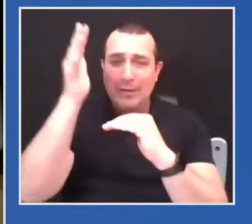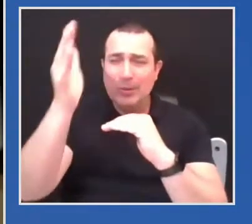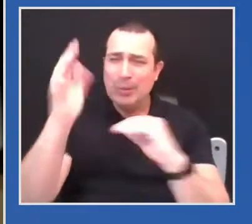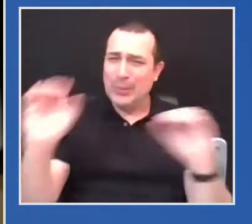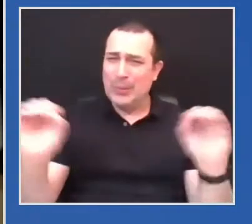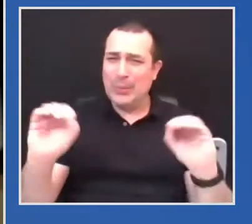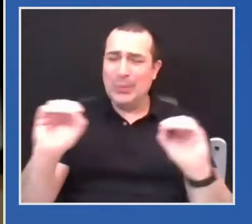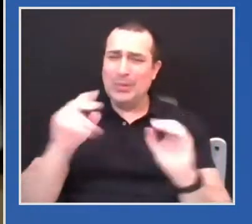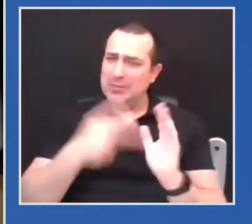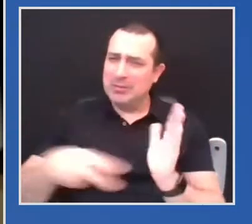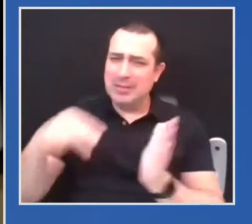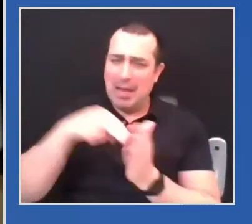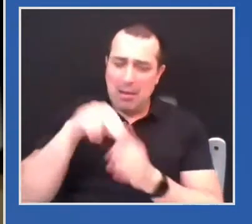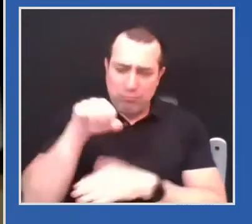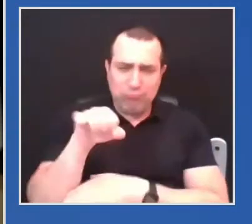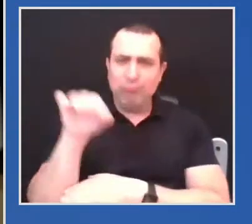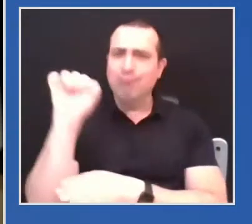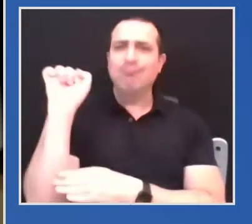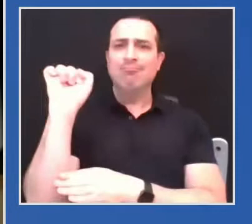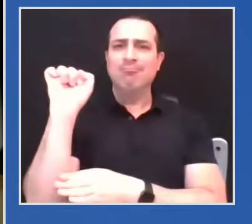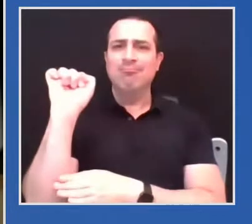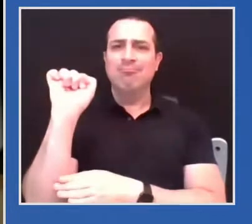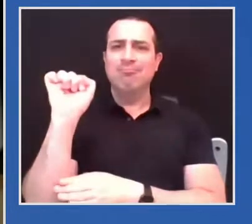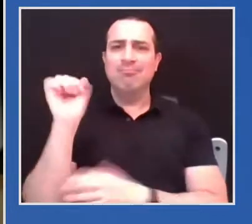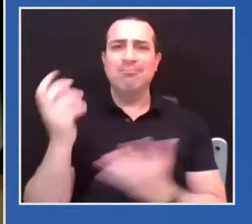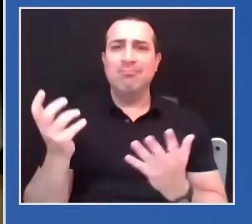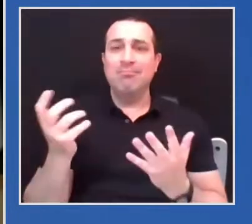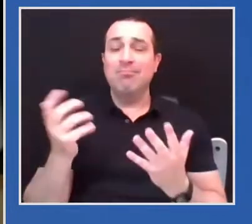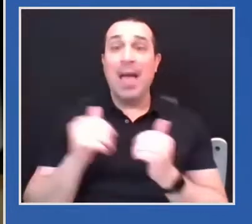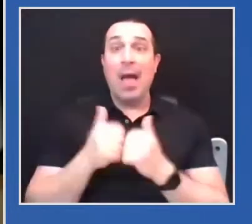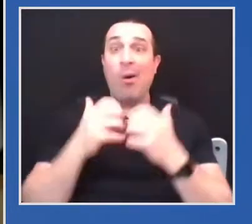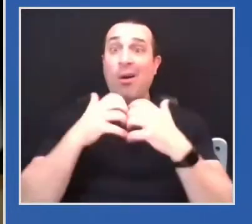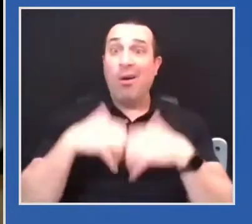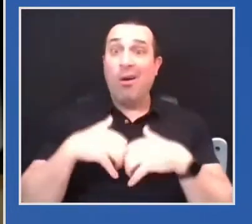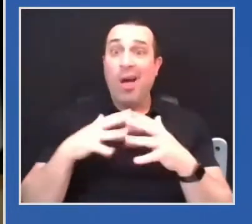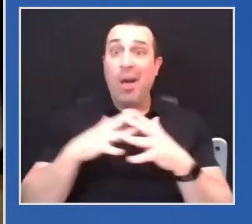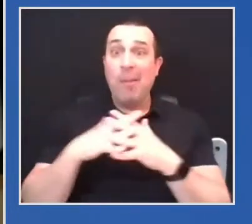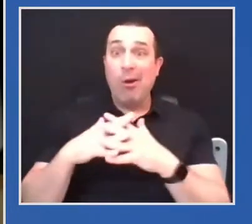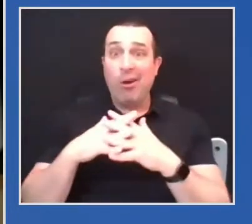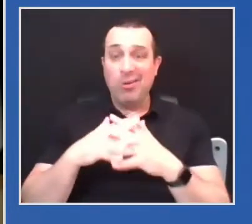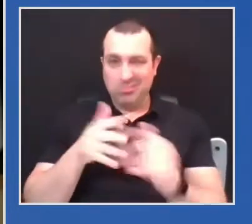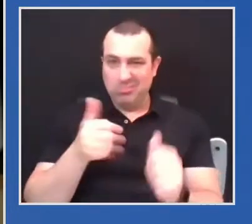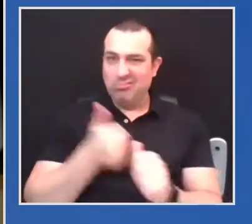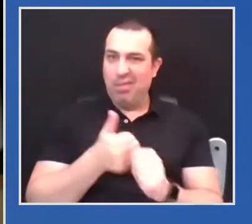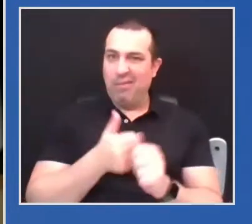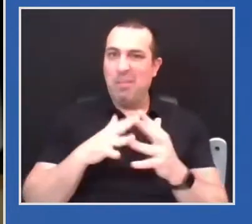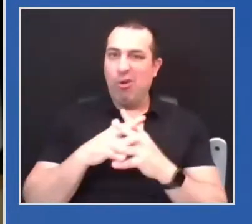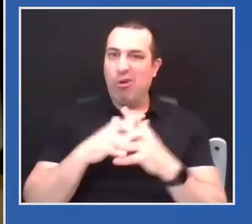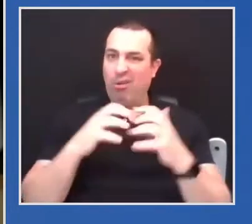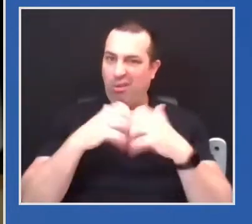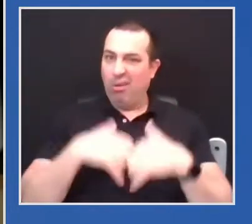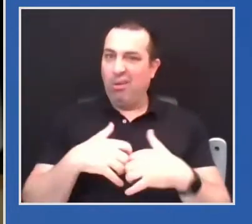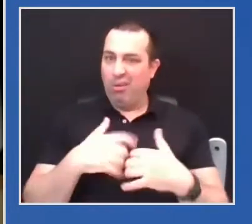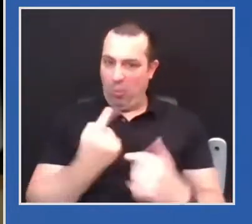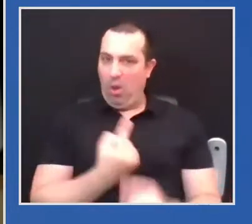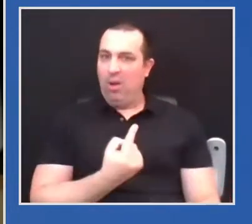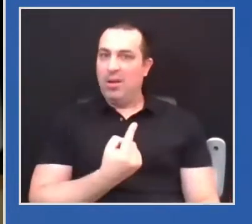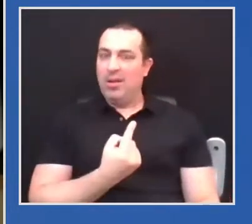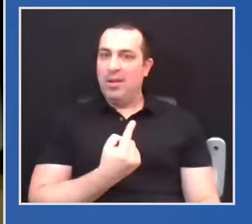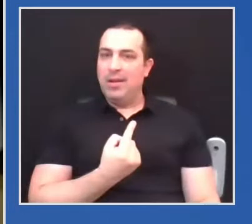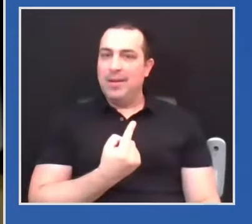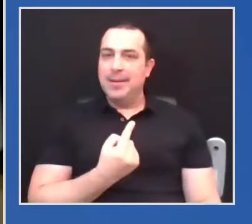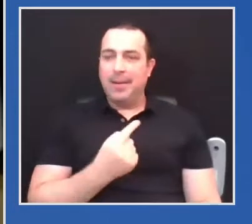our heads up. The only thing that can tear America apart is America itself. And he's well on the way trying to do